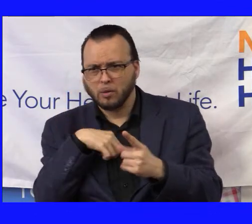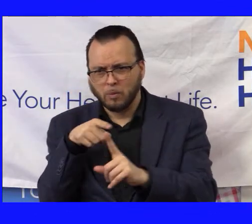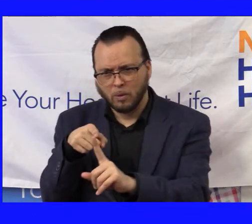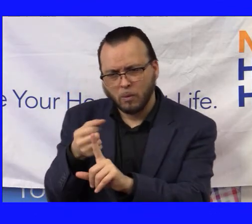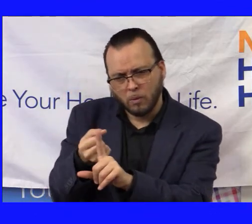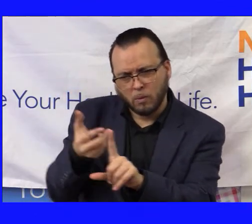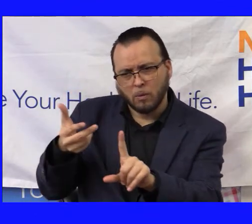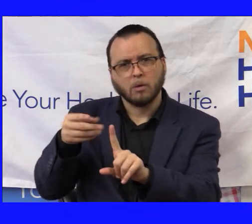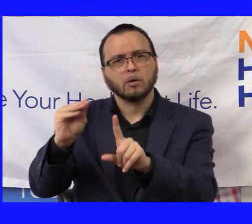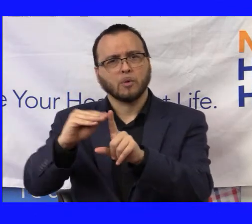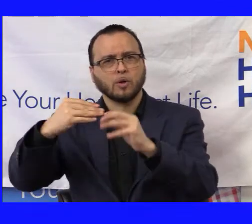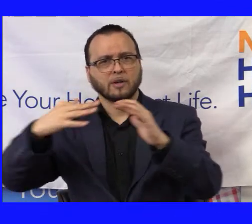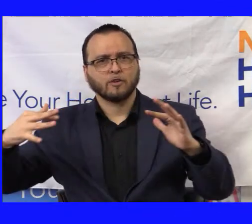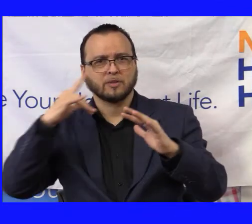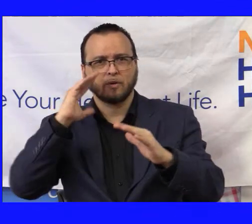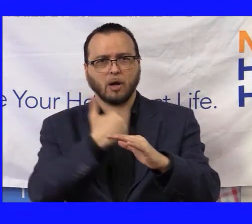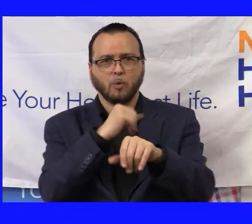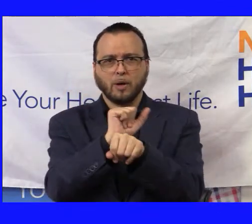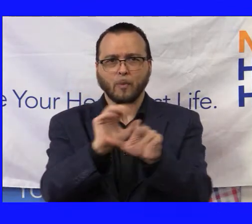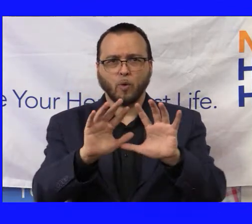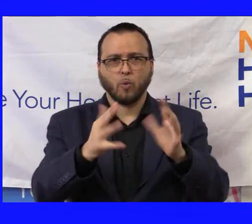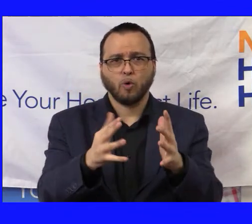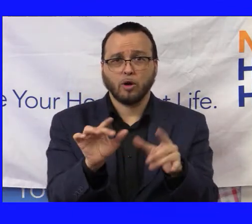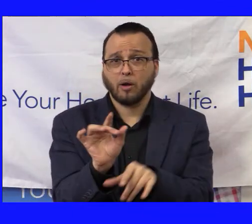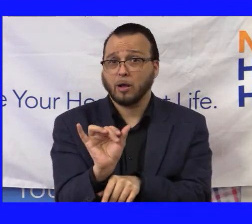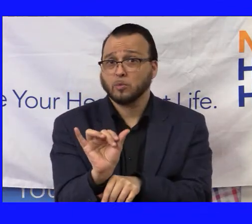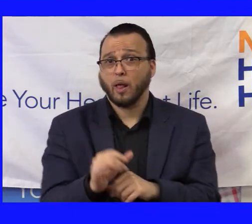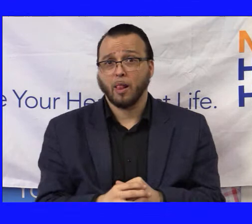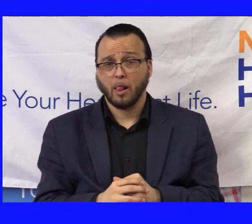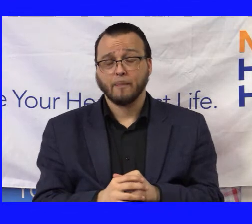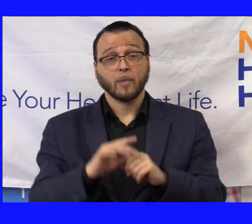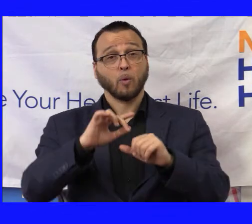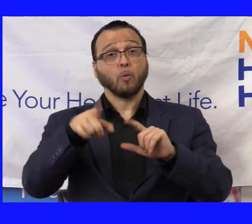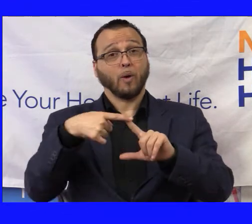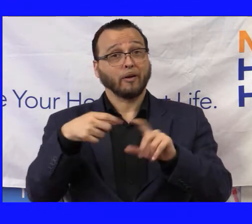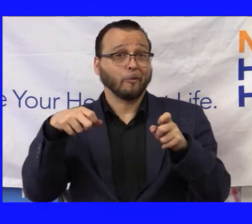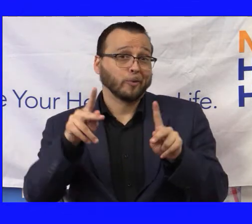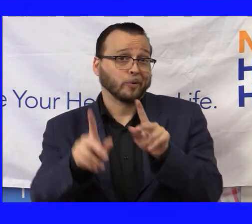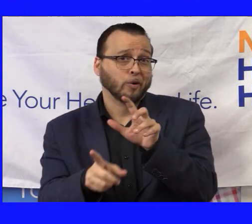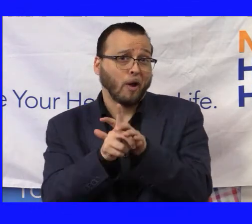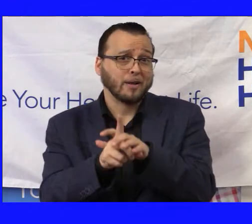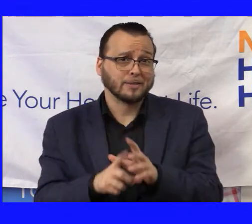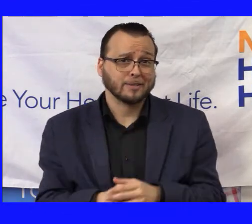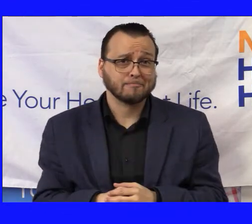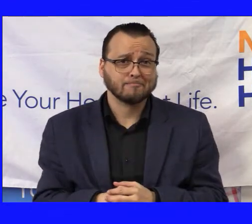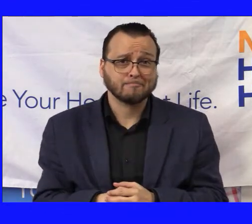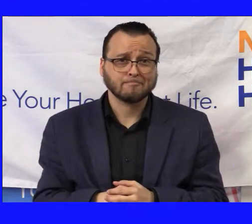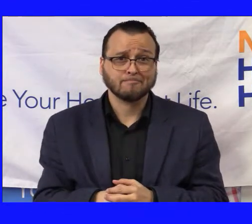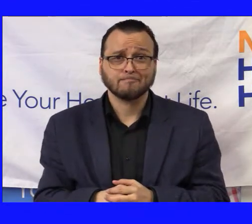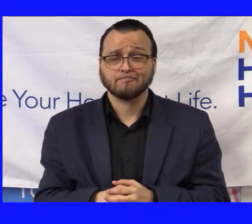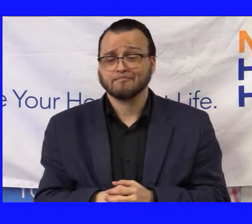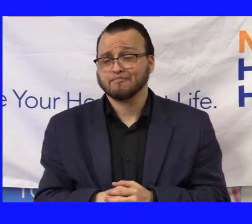can diversify our employee workforce as well when their opportunities arise. Right.